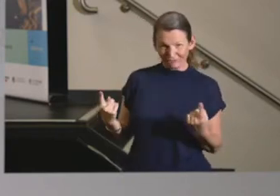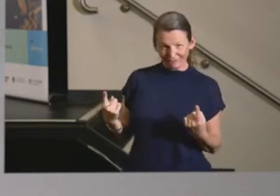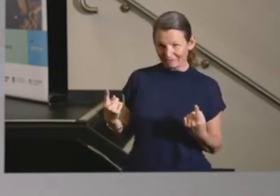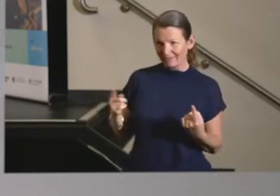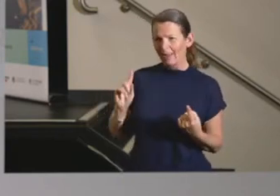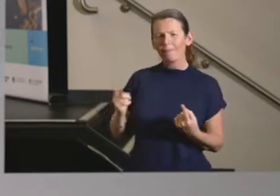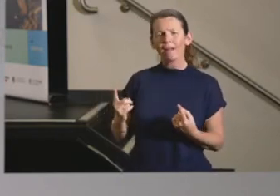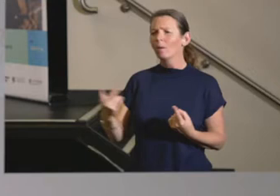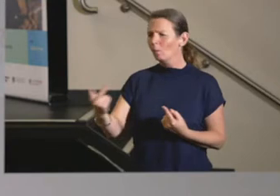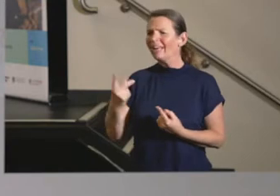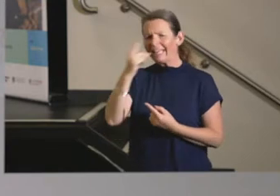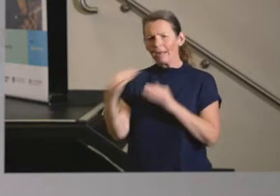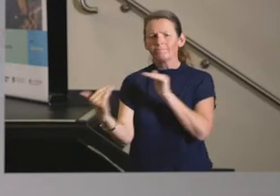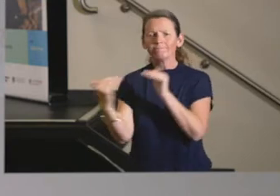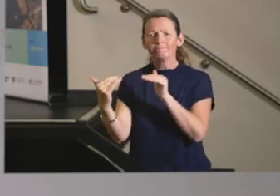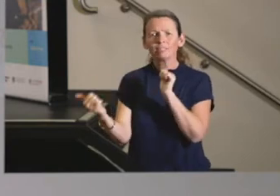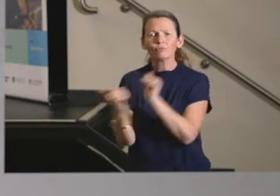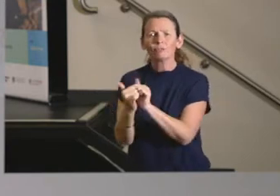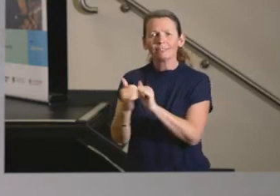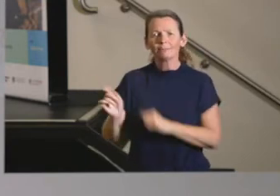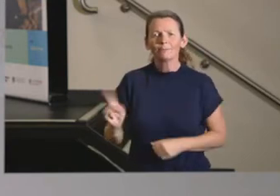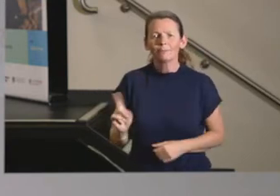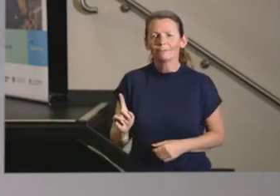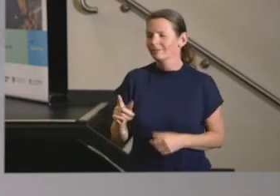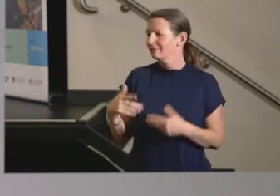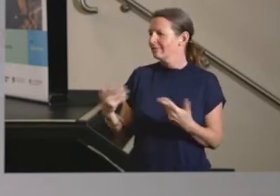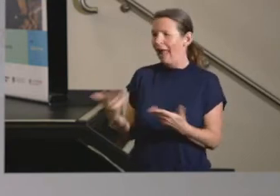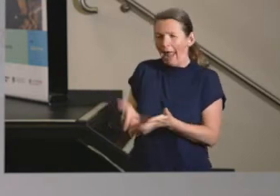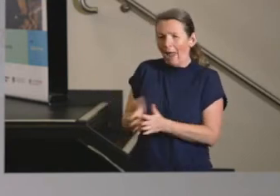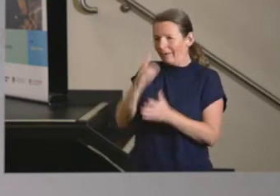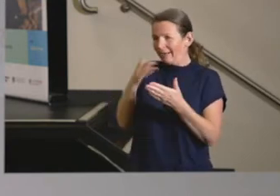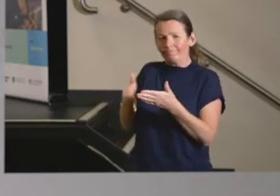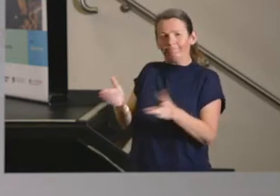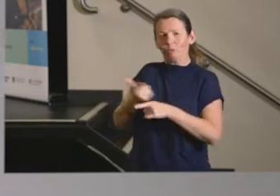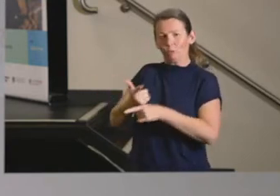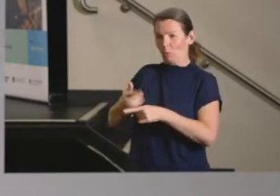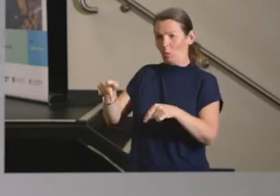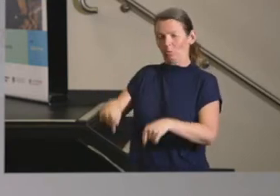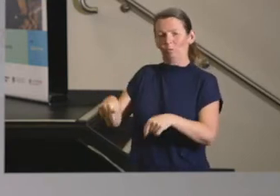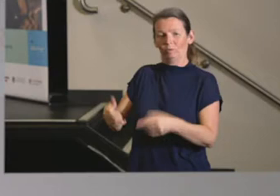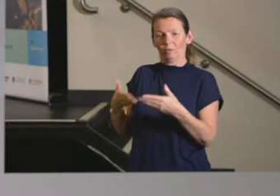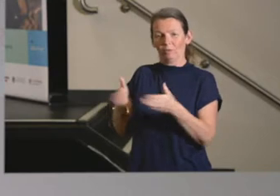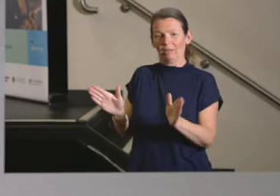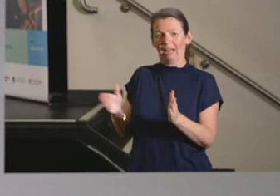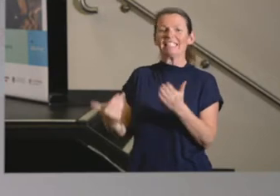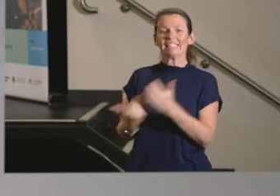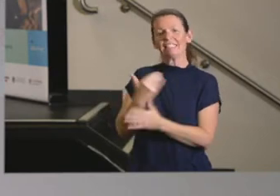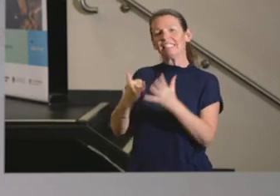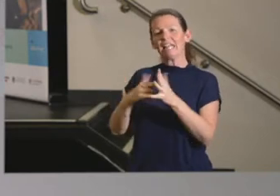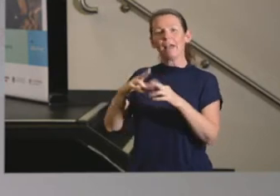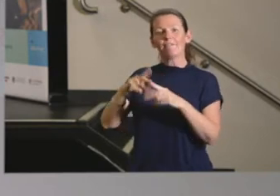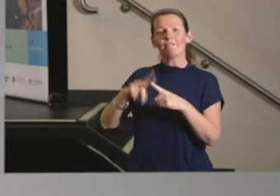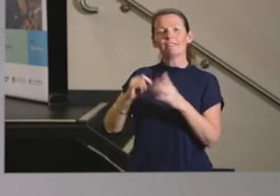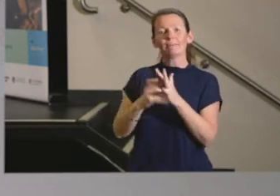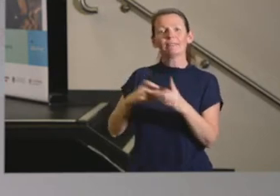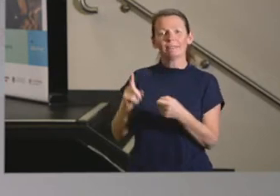you can talk collectively about how you can support the space. So maybe just coming back to your question, it's a